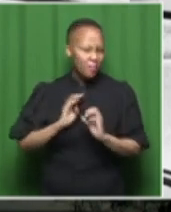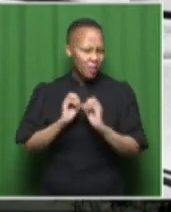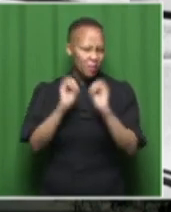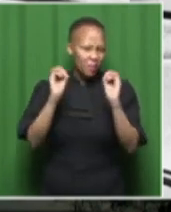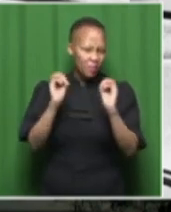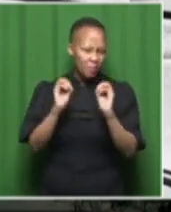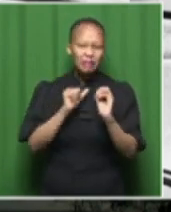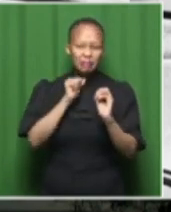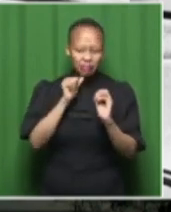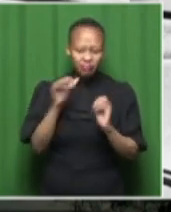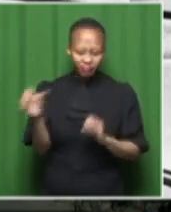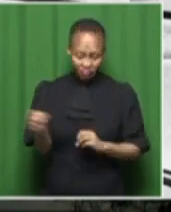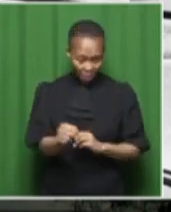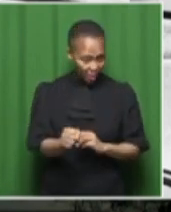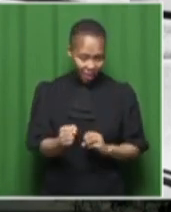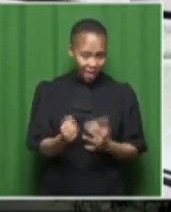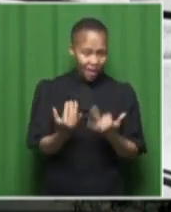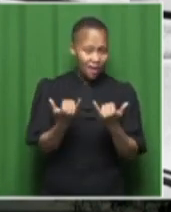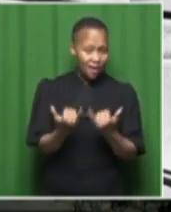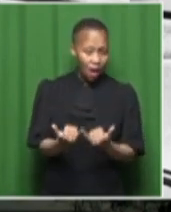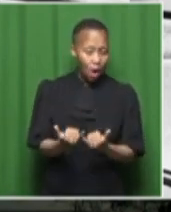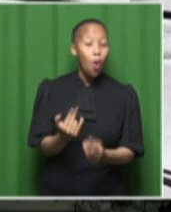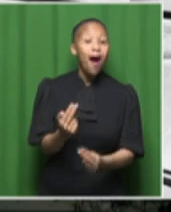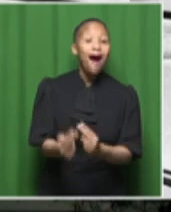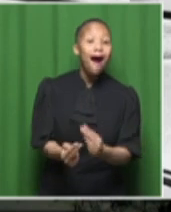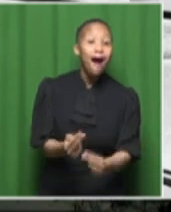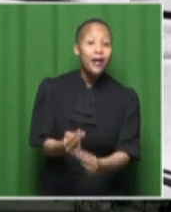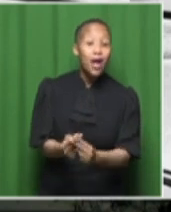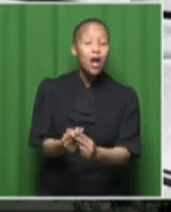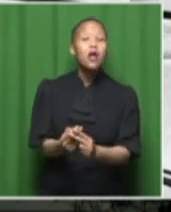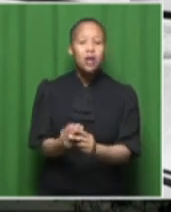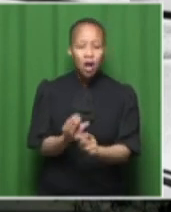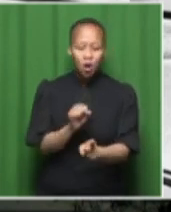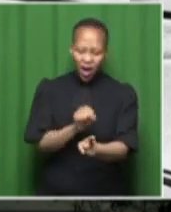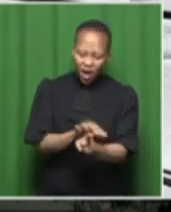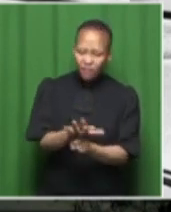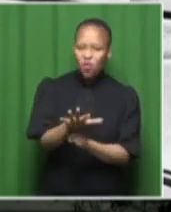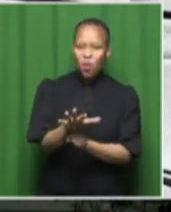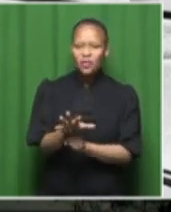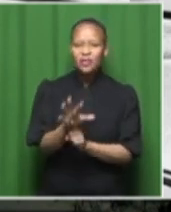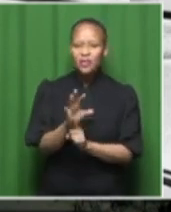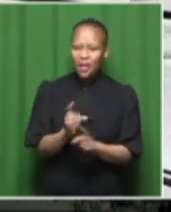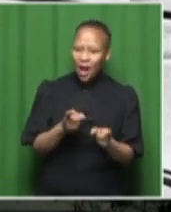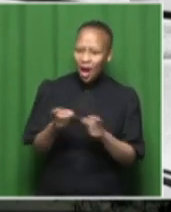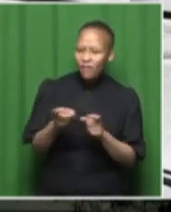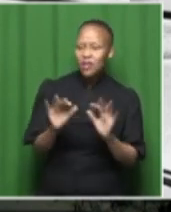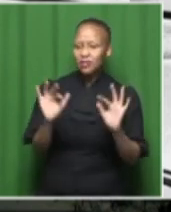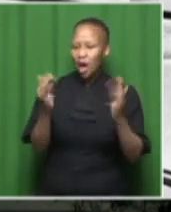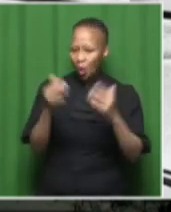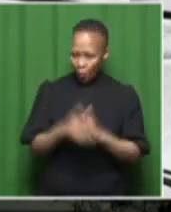gets appointed, how does that then again influence the dynamic and governance at the entity?